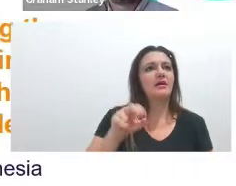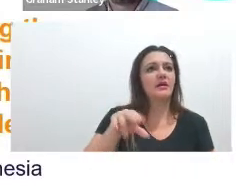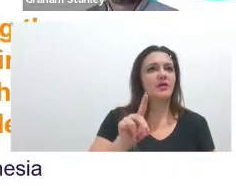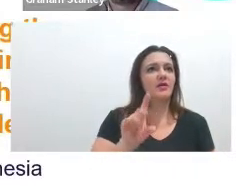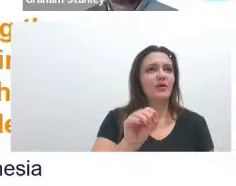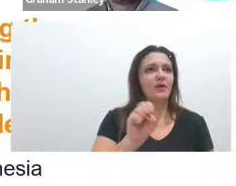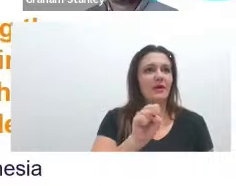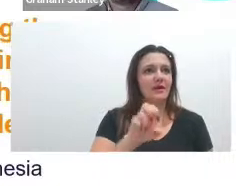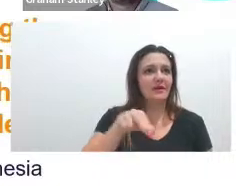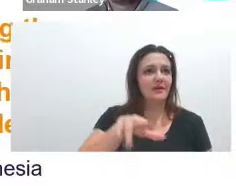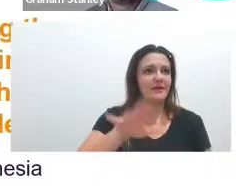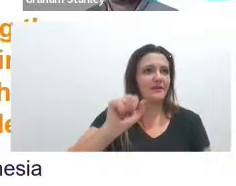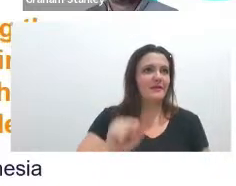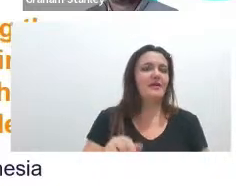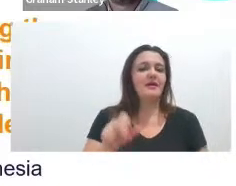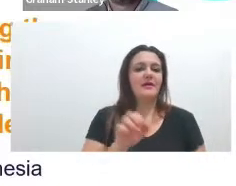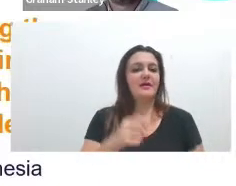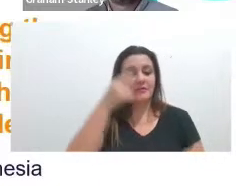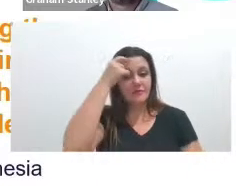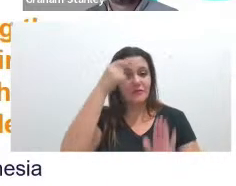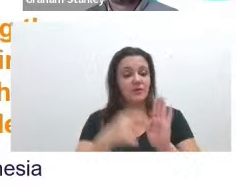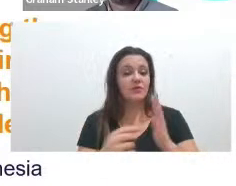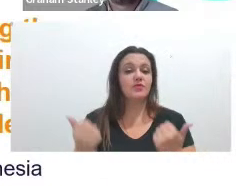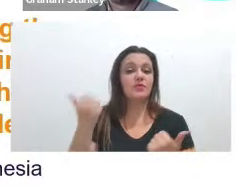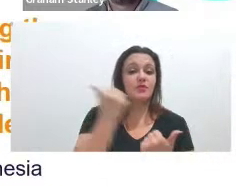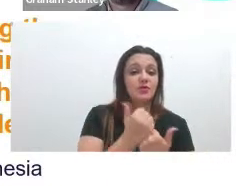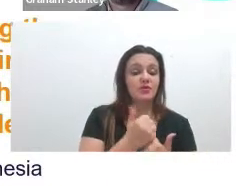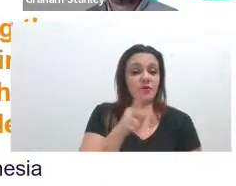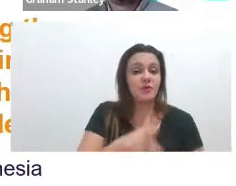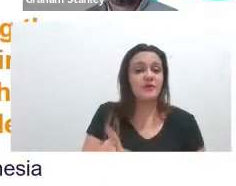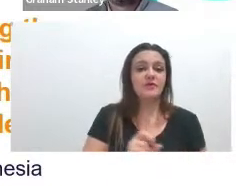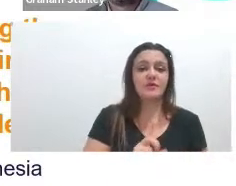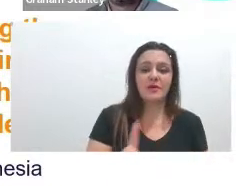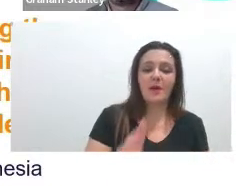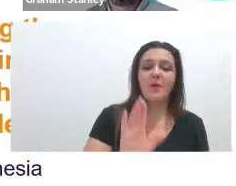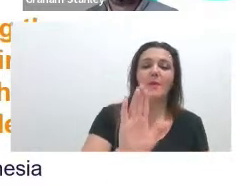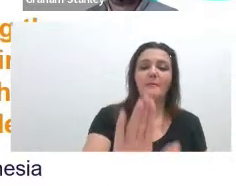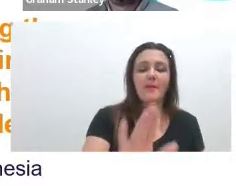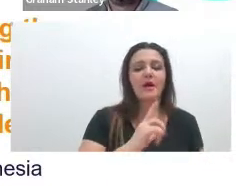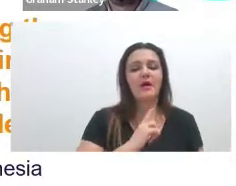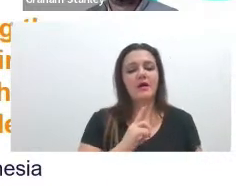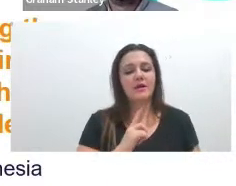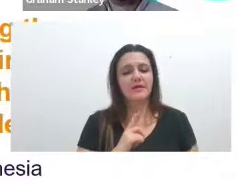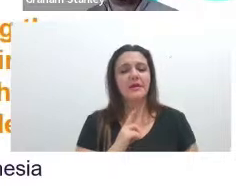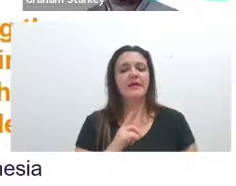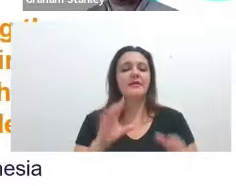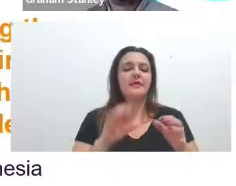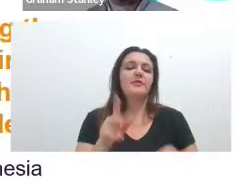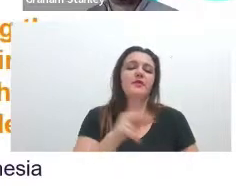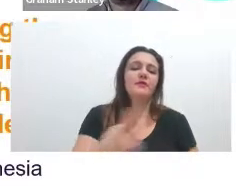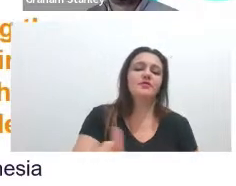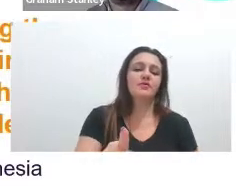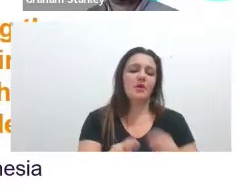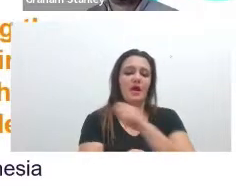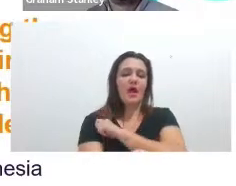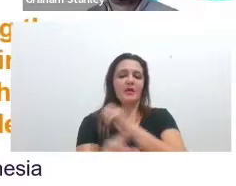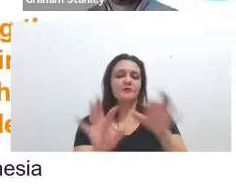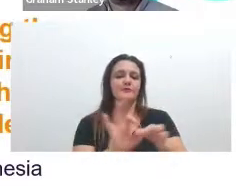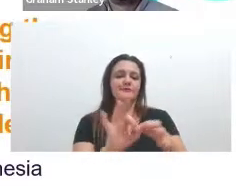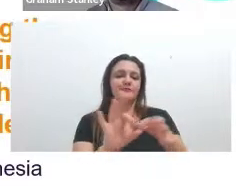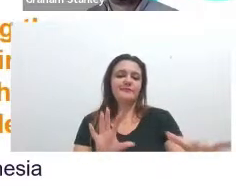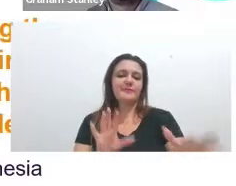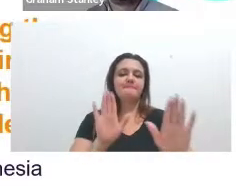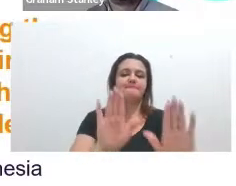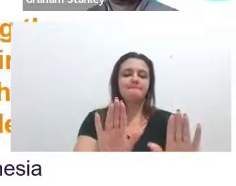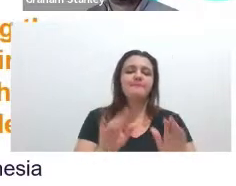teacher, but it's replacing the types of tasks that take the teacher away from the students. And in our survey, most teachers said that they were not